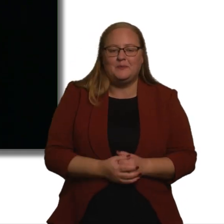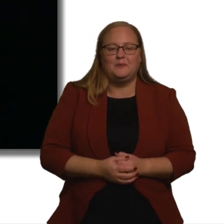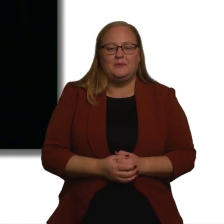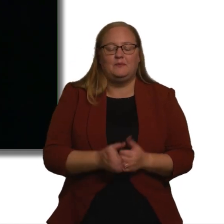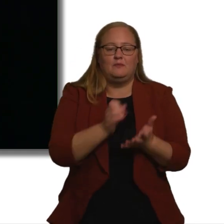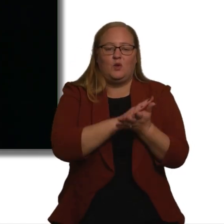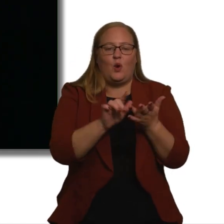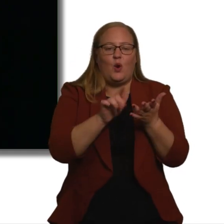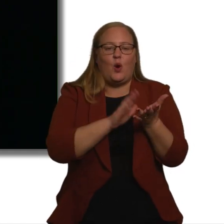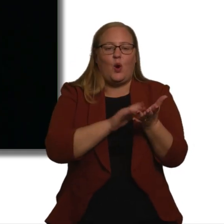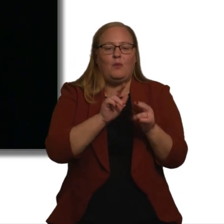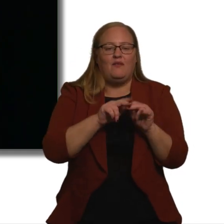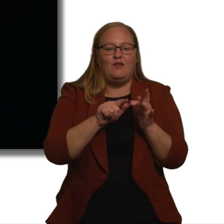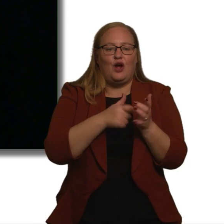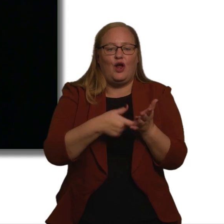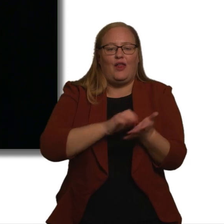Holmfirth in Yorkshire